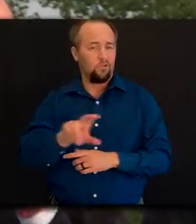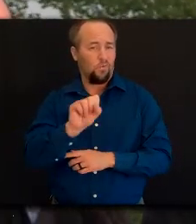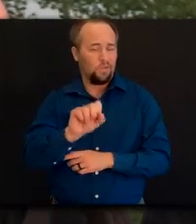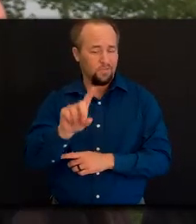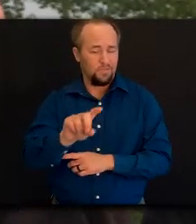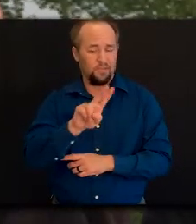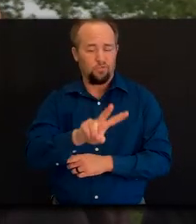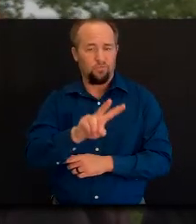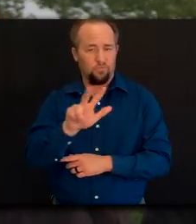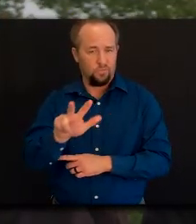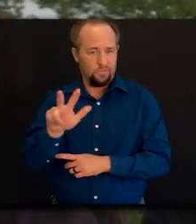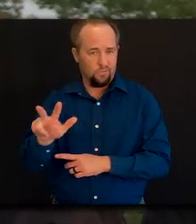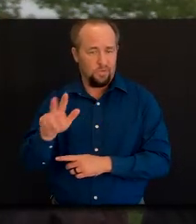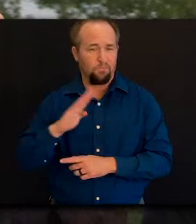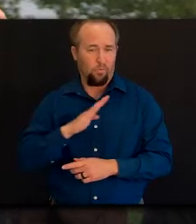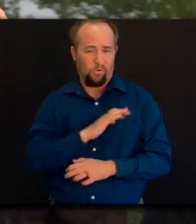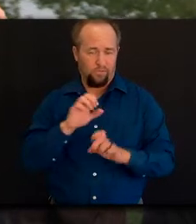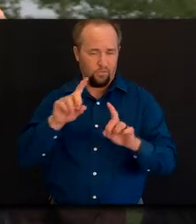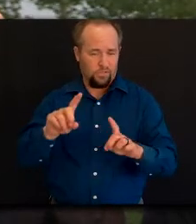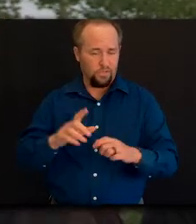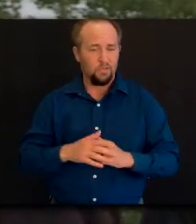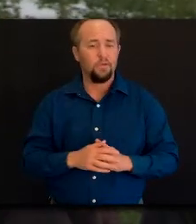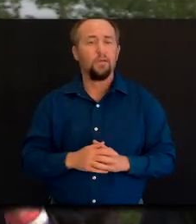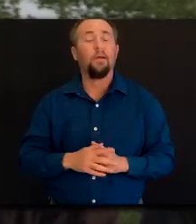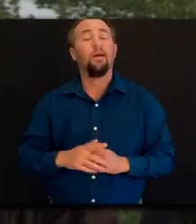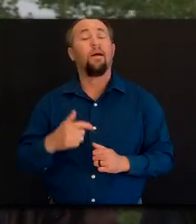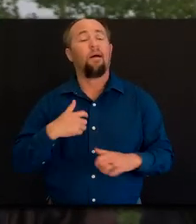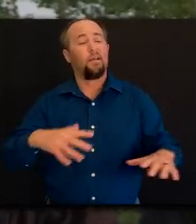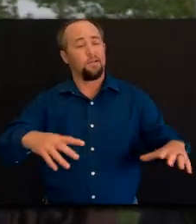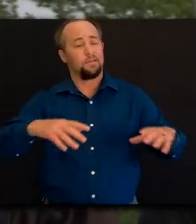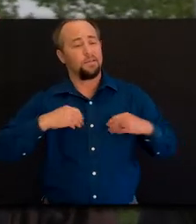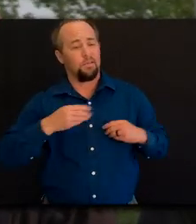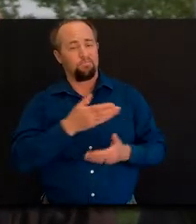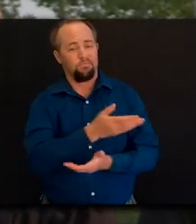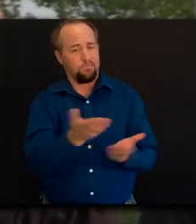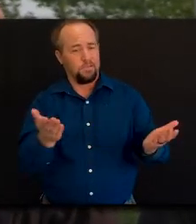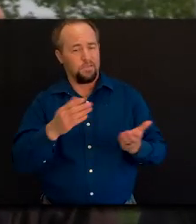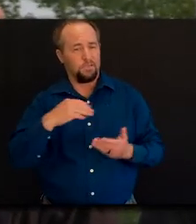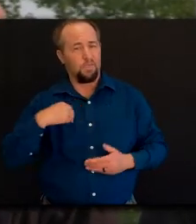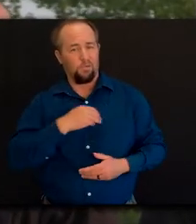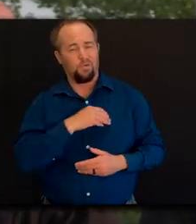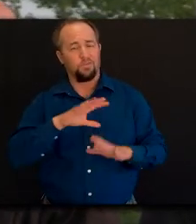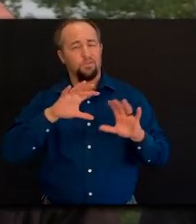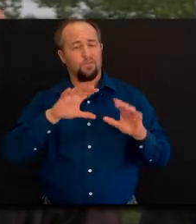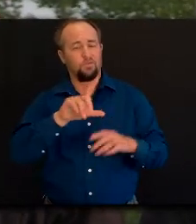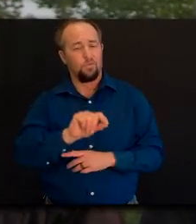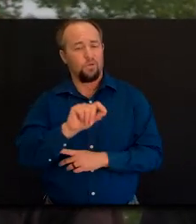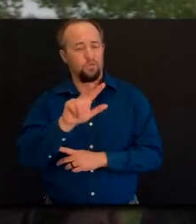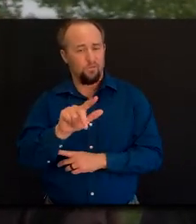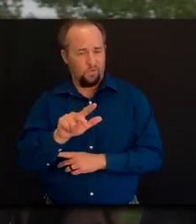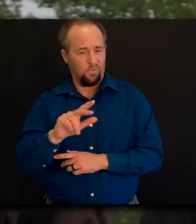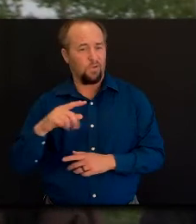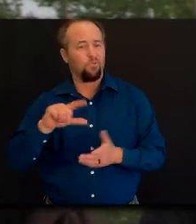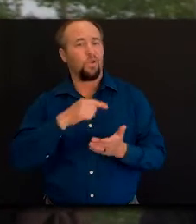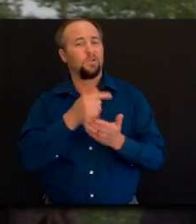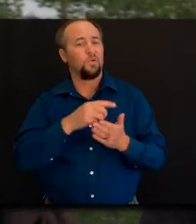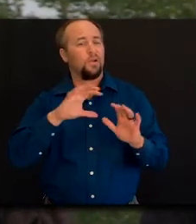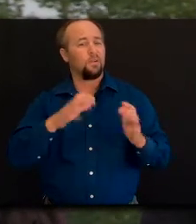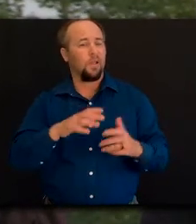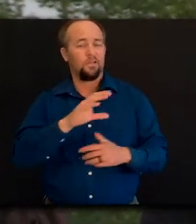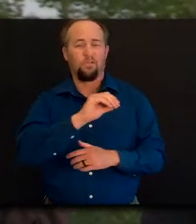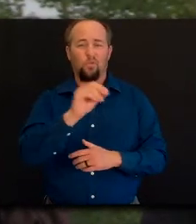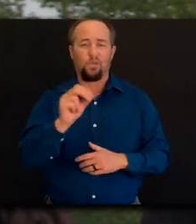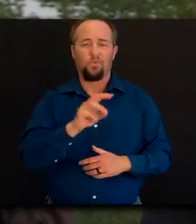District 233 Board of Education, I accept these members of the 2023 graduating class of